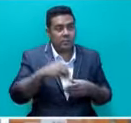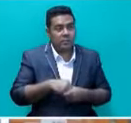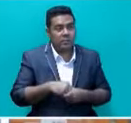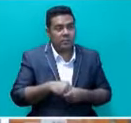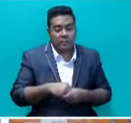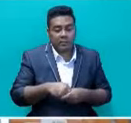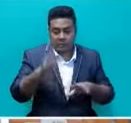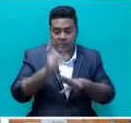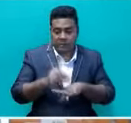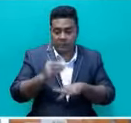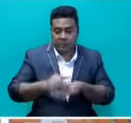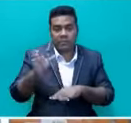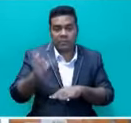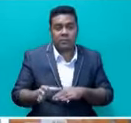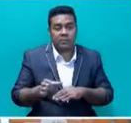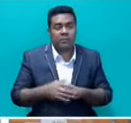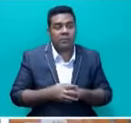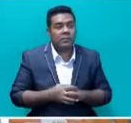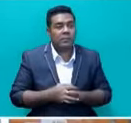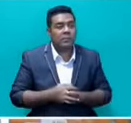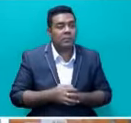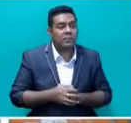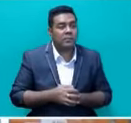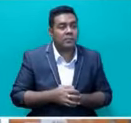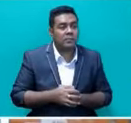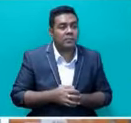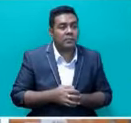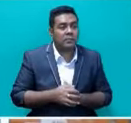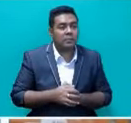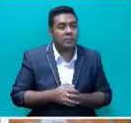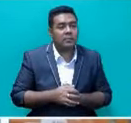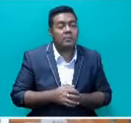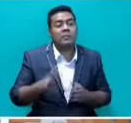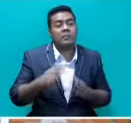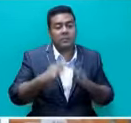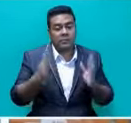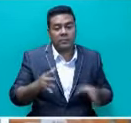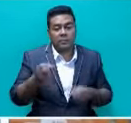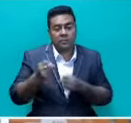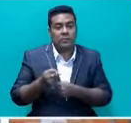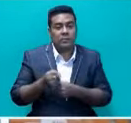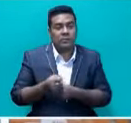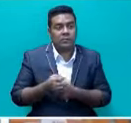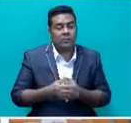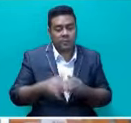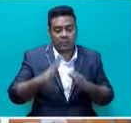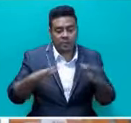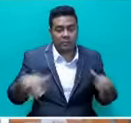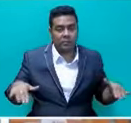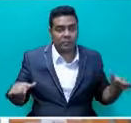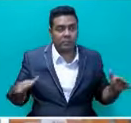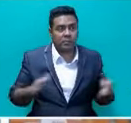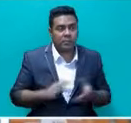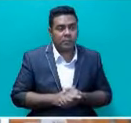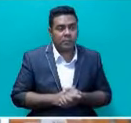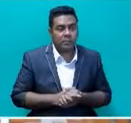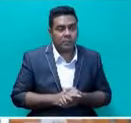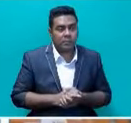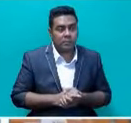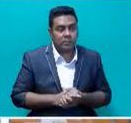handicapped persons, procuring defilement by threats of fraud administering, householder permitting defilement of a child on premises, conspiracy